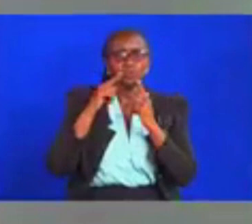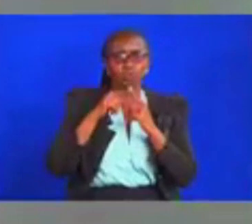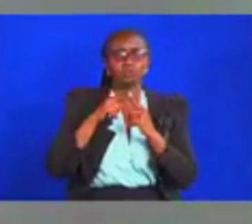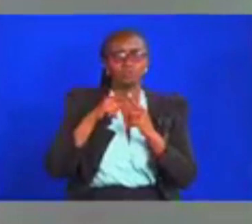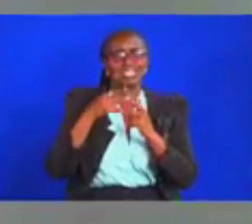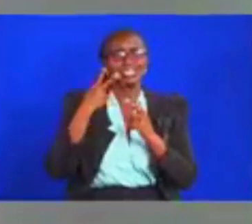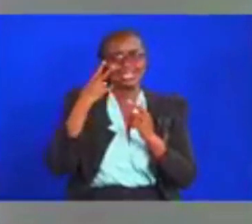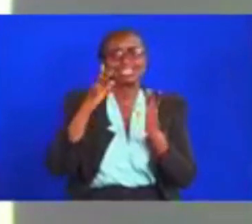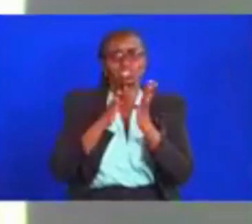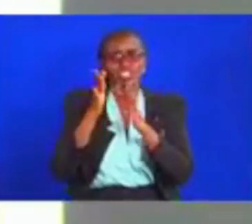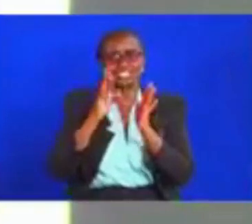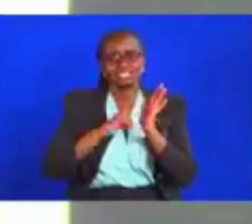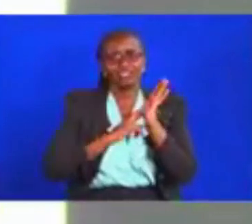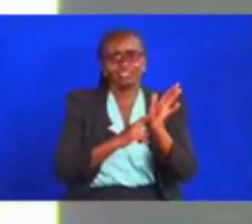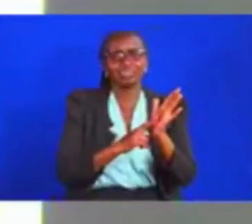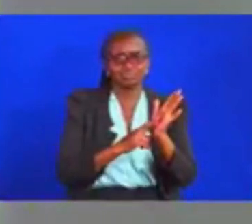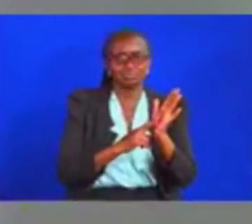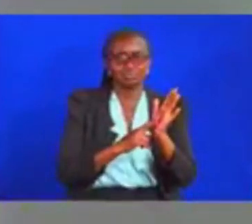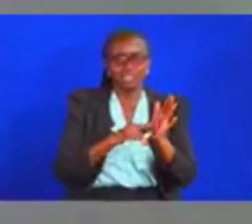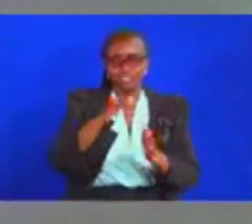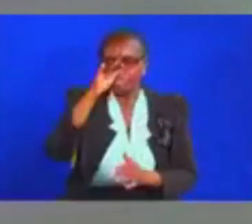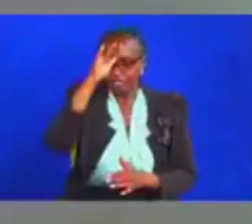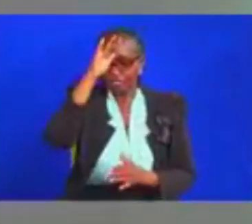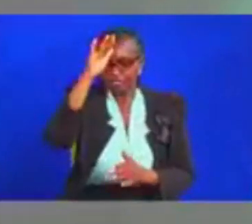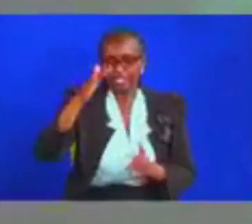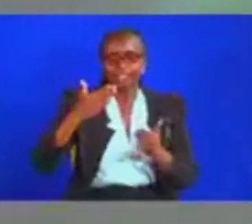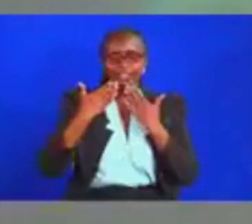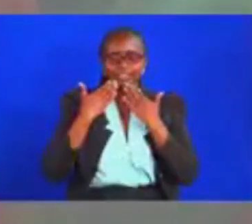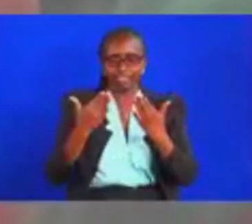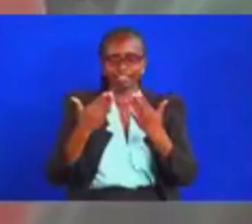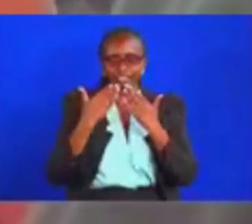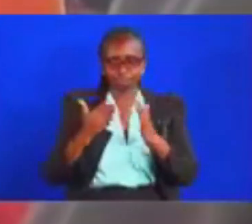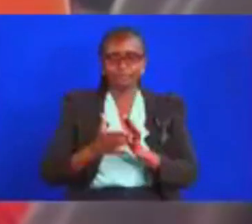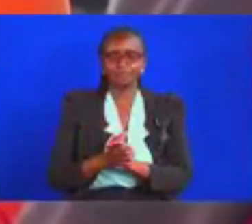revealed. Let me wrap up. Father, thank you.